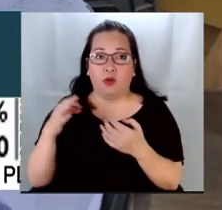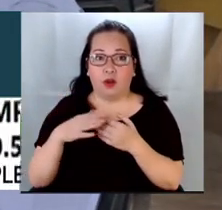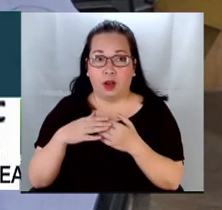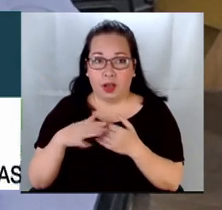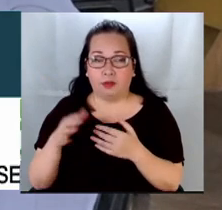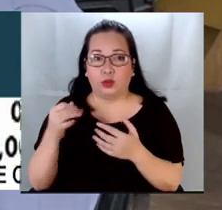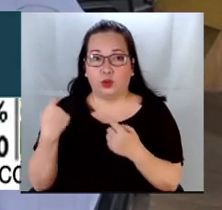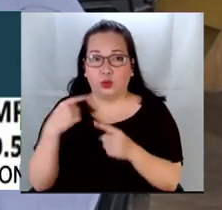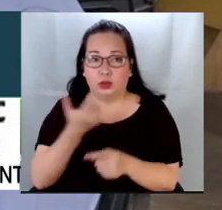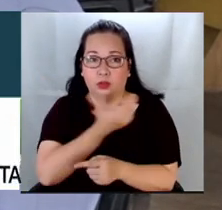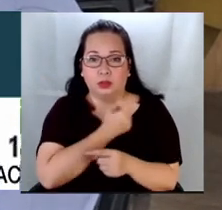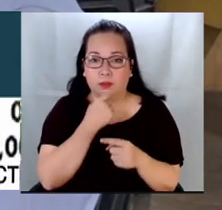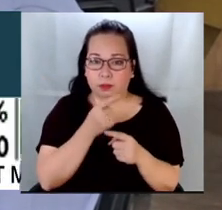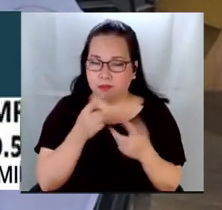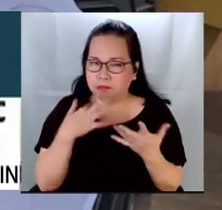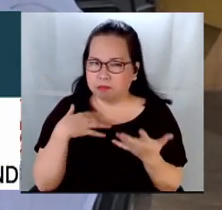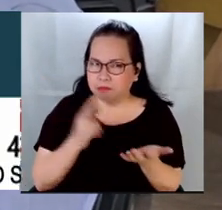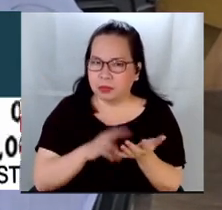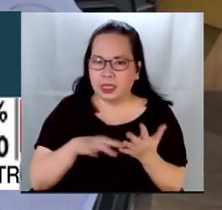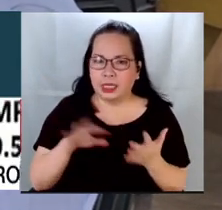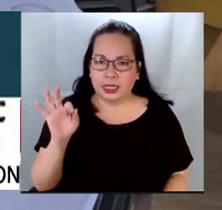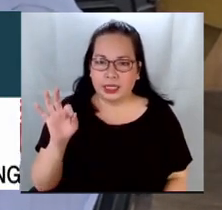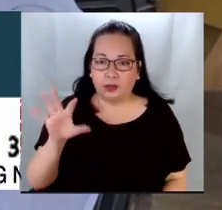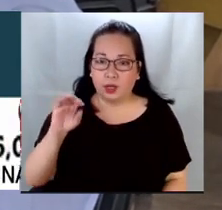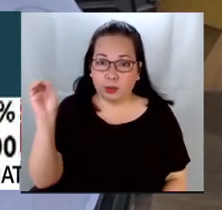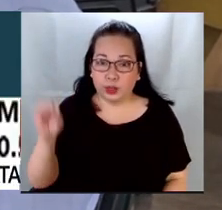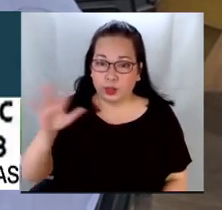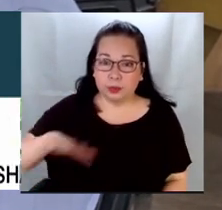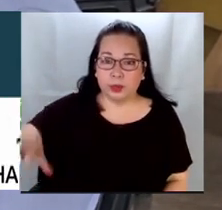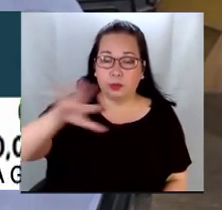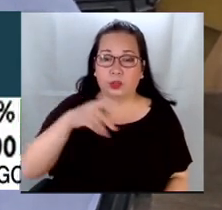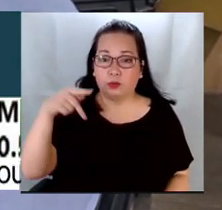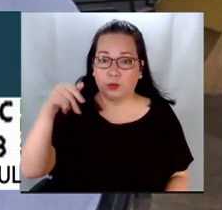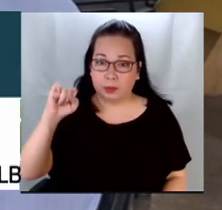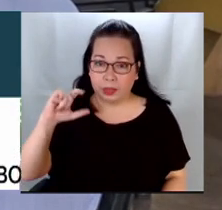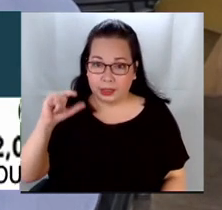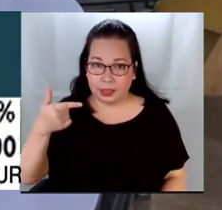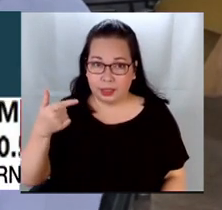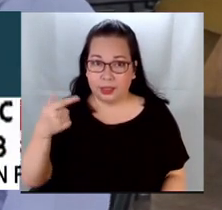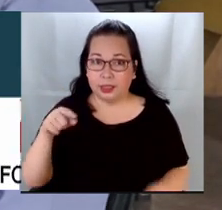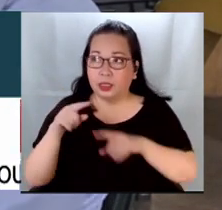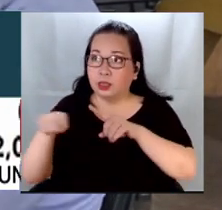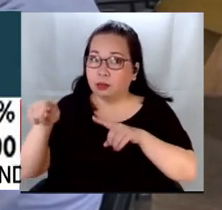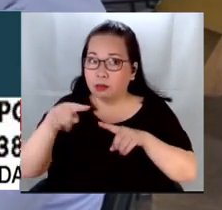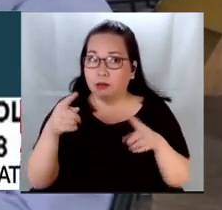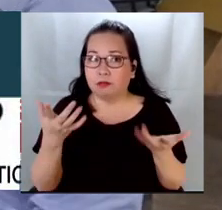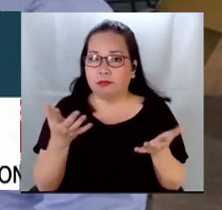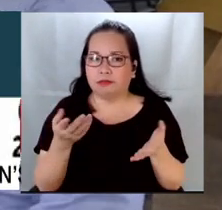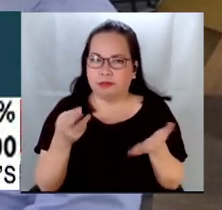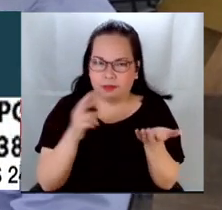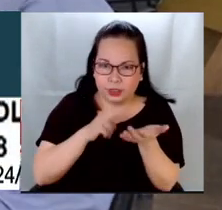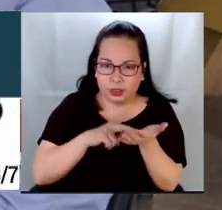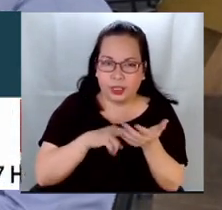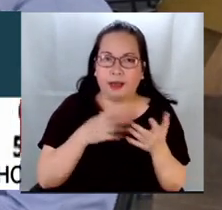Carmina, while Pasig has registered at least 95% of its population for its COVID-19 vaccination program through the Pasig Pass,